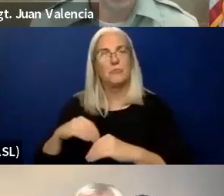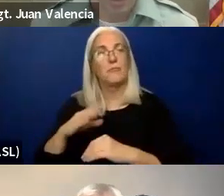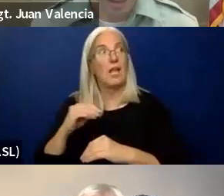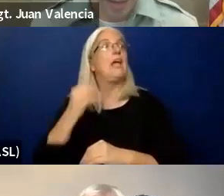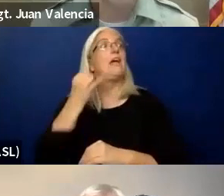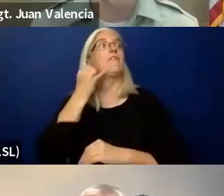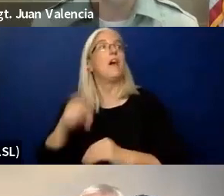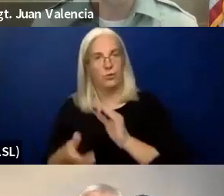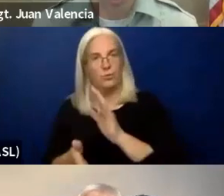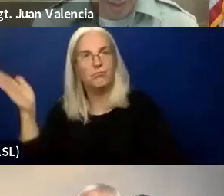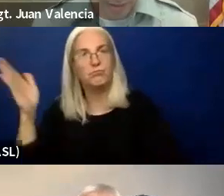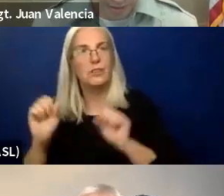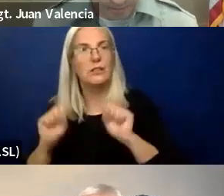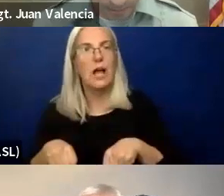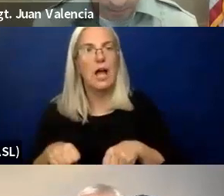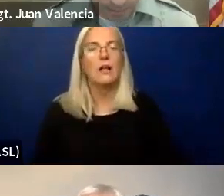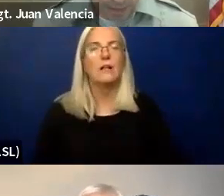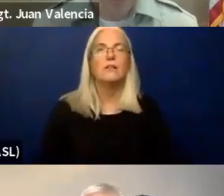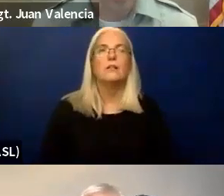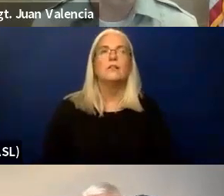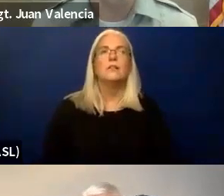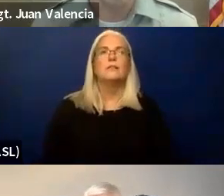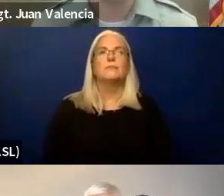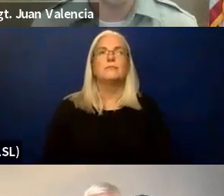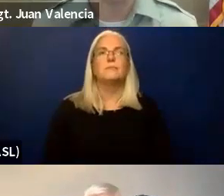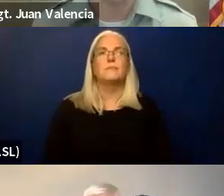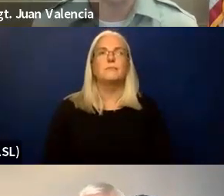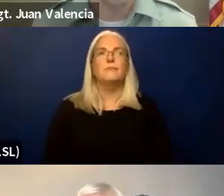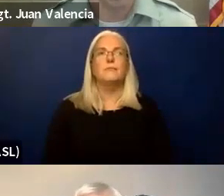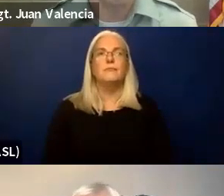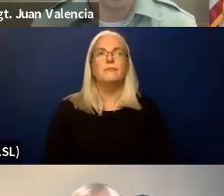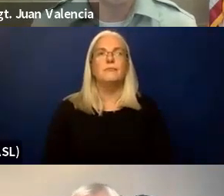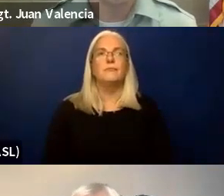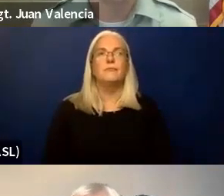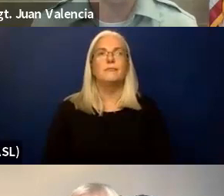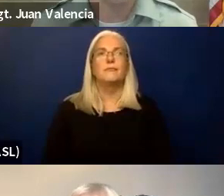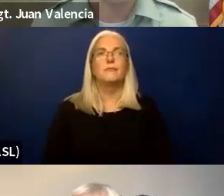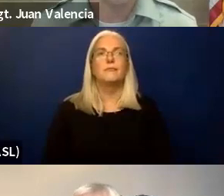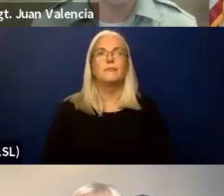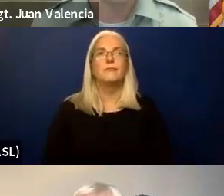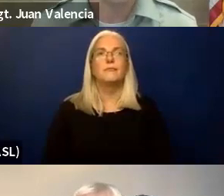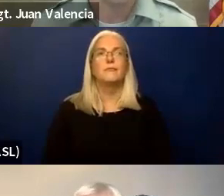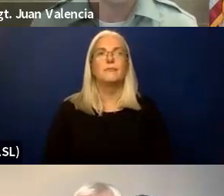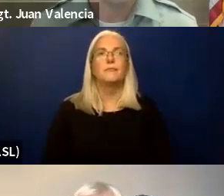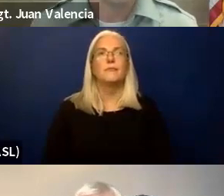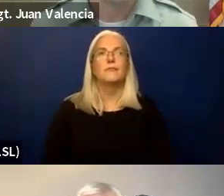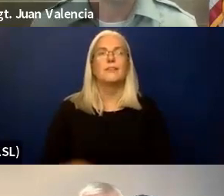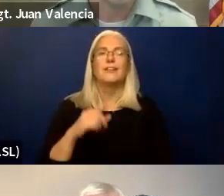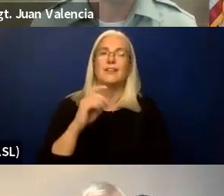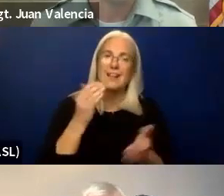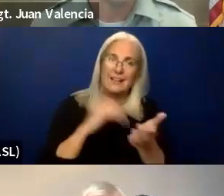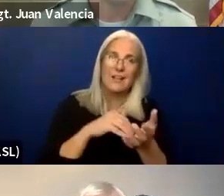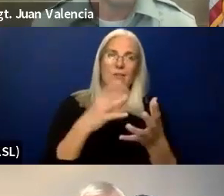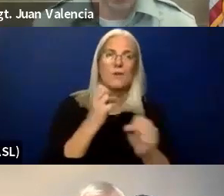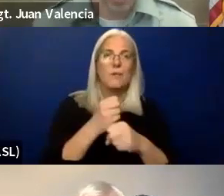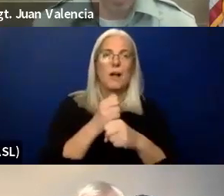limit that anxiety and stress. Being prepared is huge. Make sure your phones are charged and you have